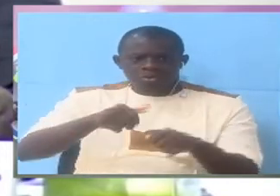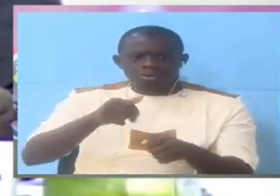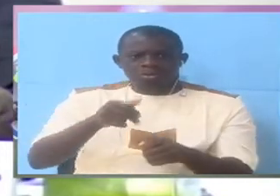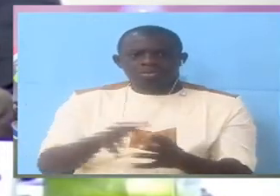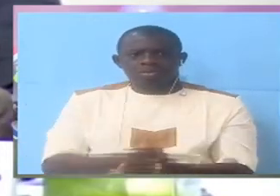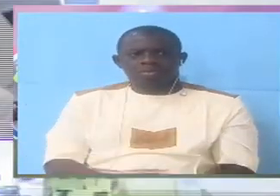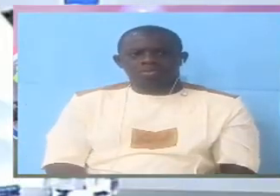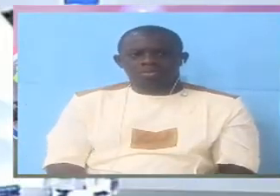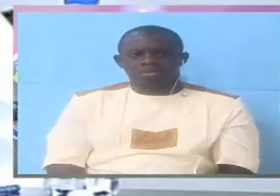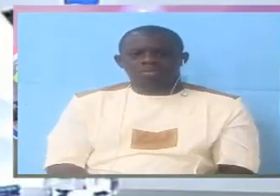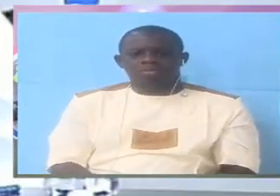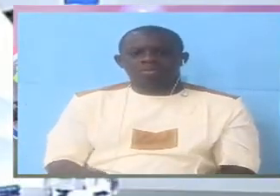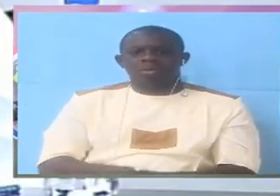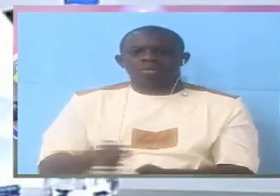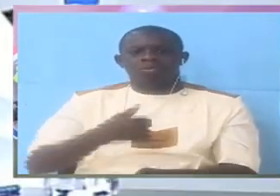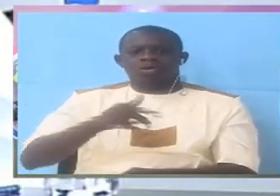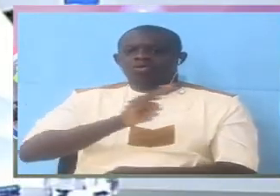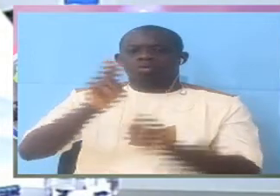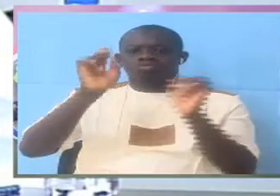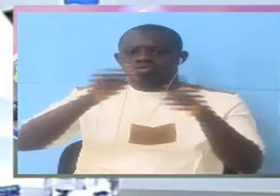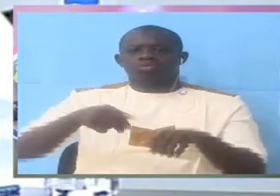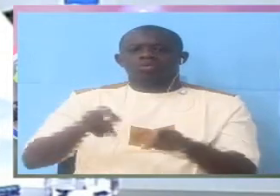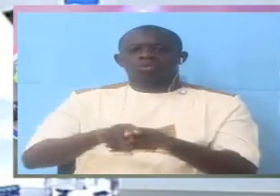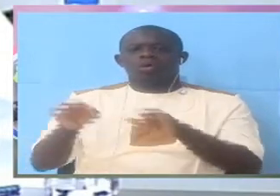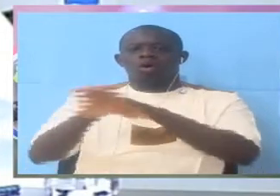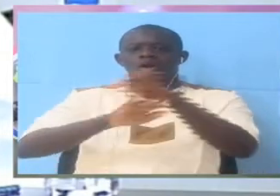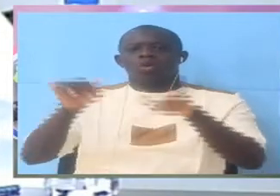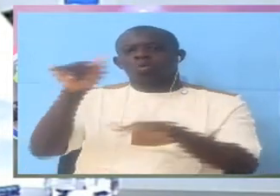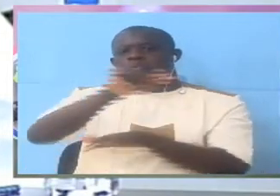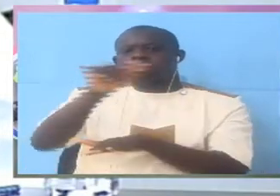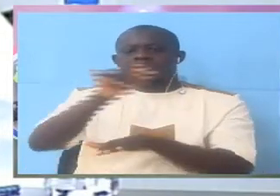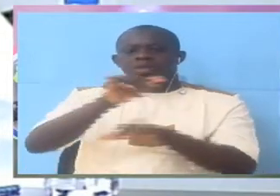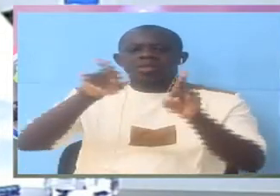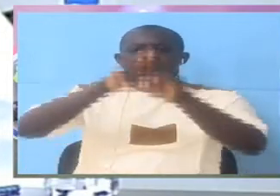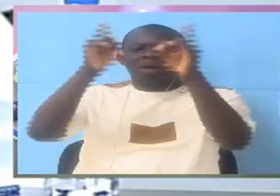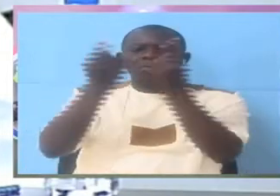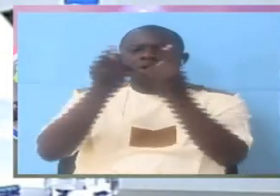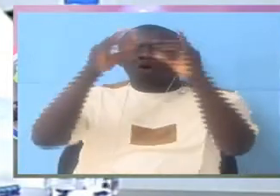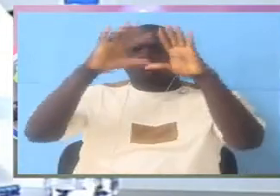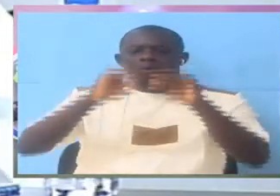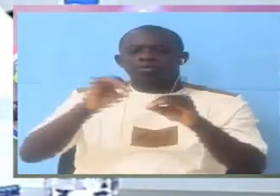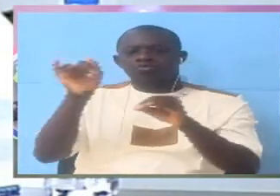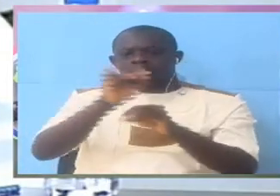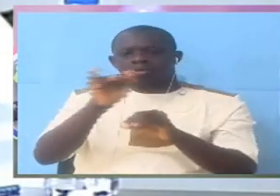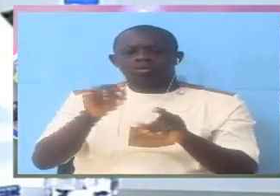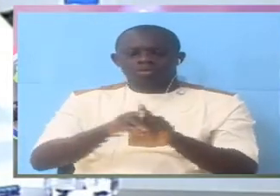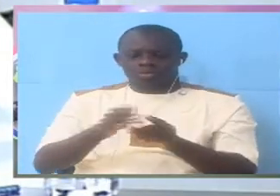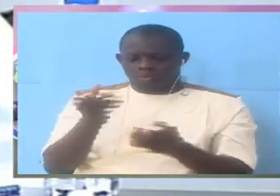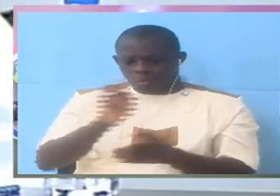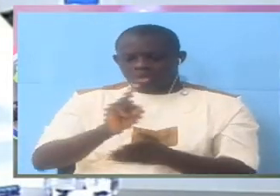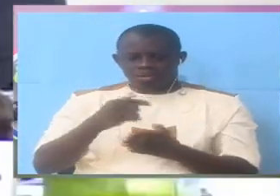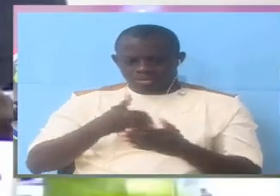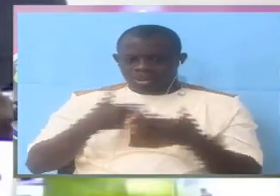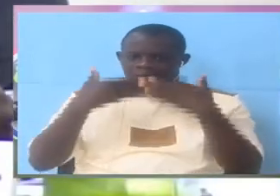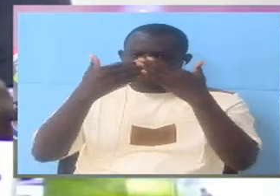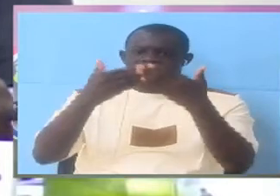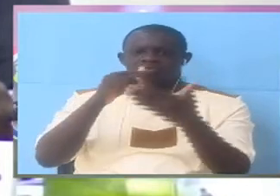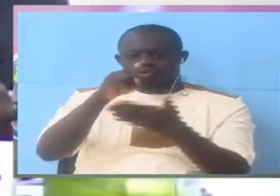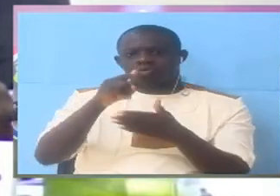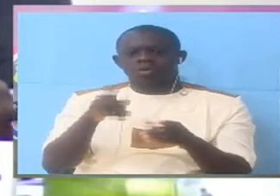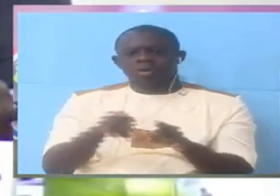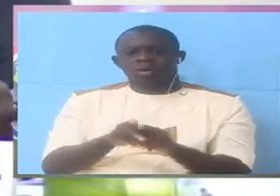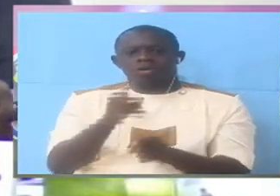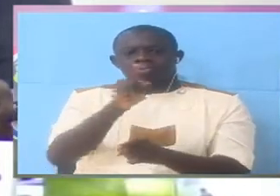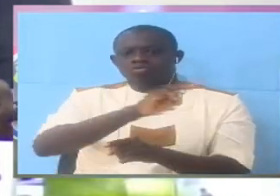confirm, but under which department? Is it D1 or D2 or D3? I don't know. This is what I'm saying. D2. This is what I'm telling you. But you don't even seem to